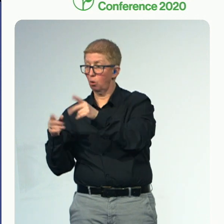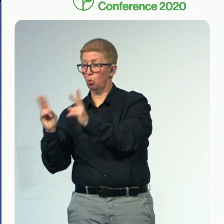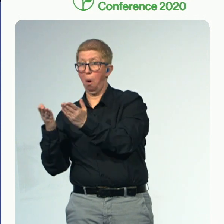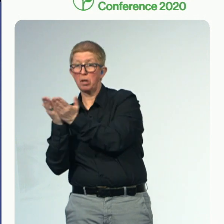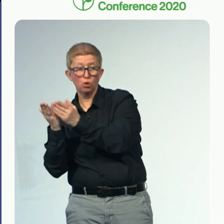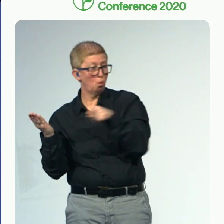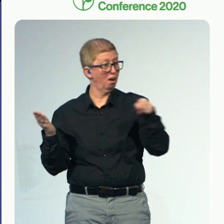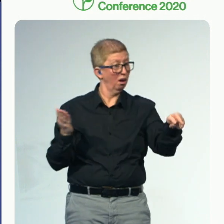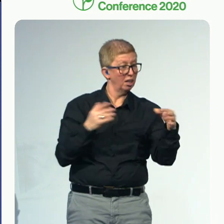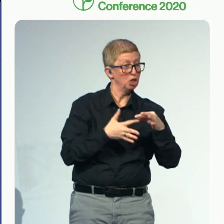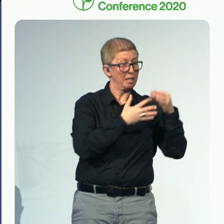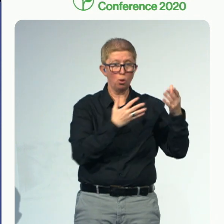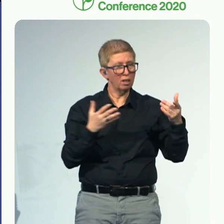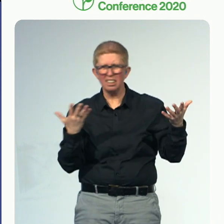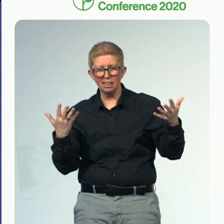first?